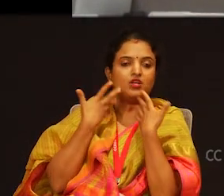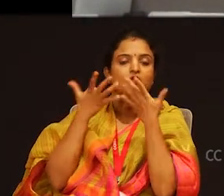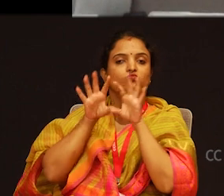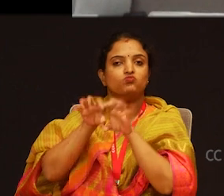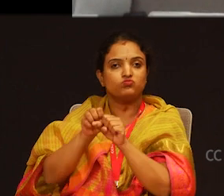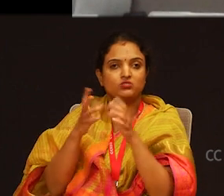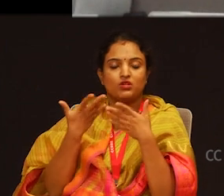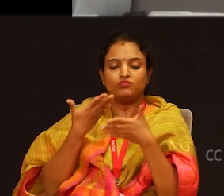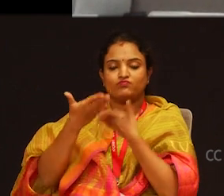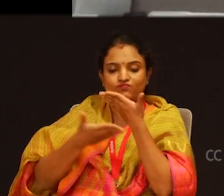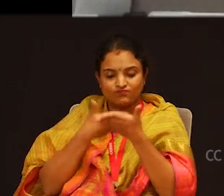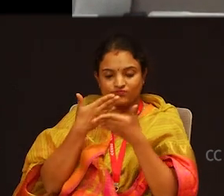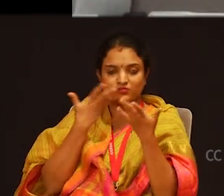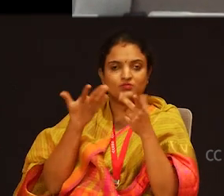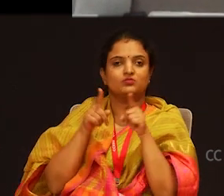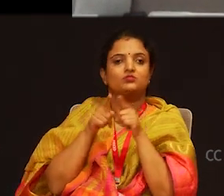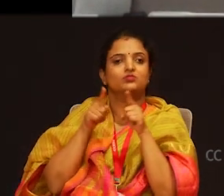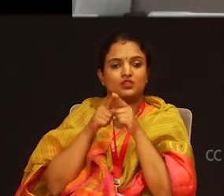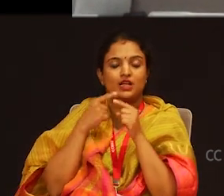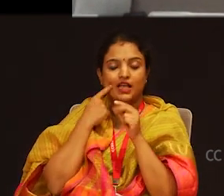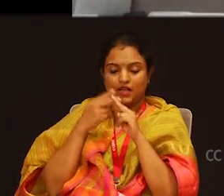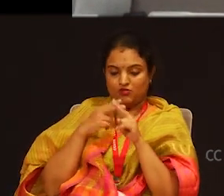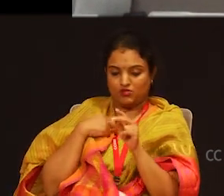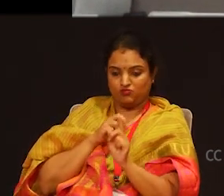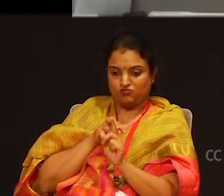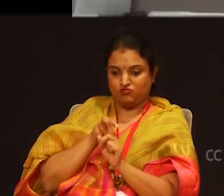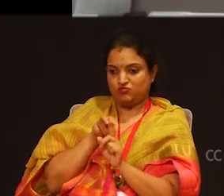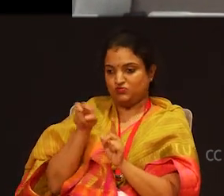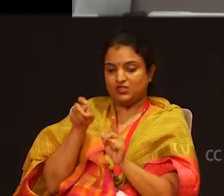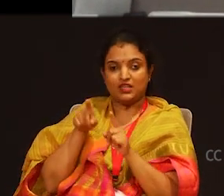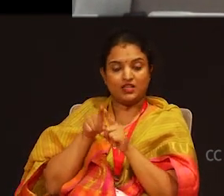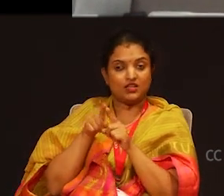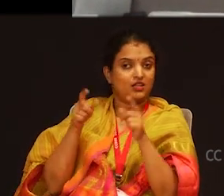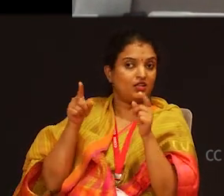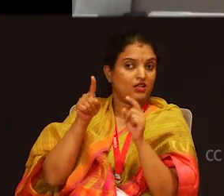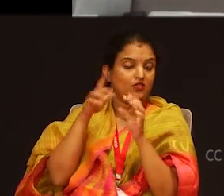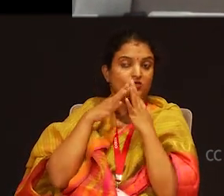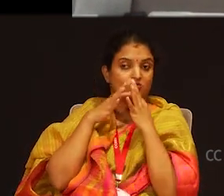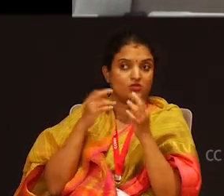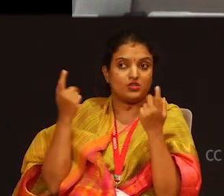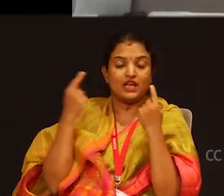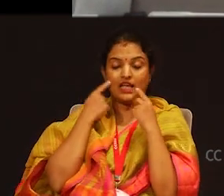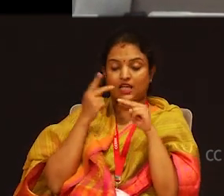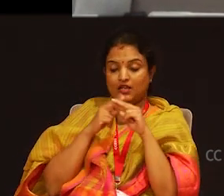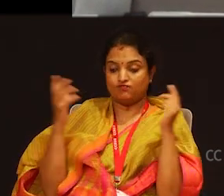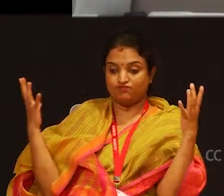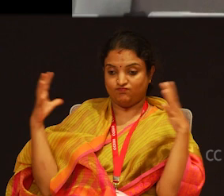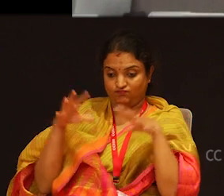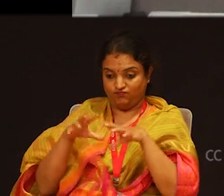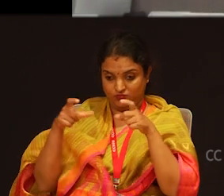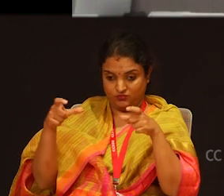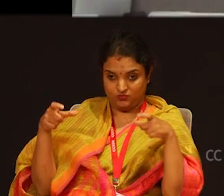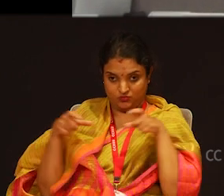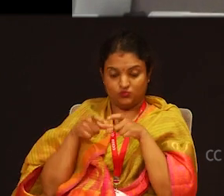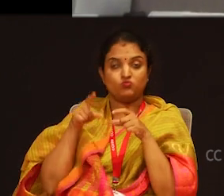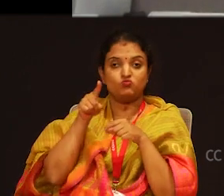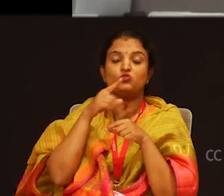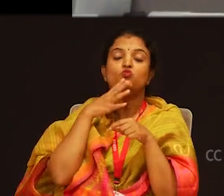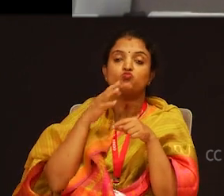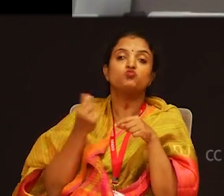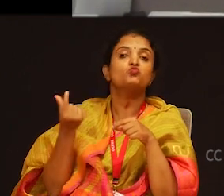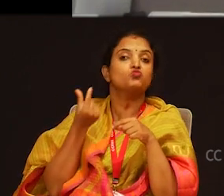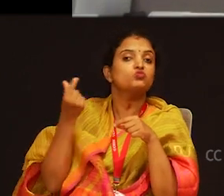dearly love. I guarantee that when you walk away from the conference, you're going to be able to have tools that you can